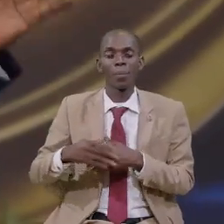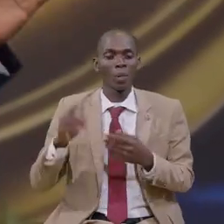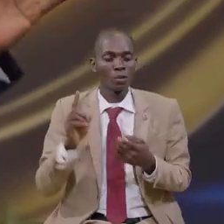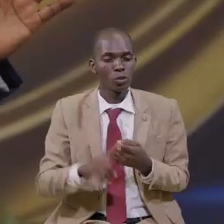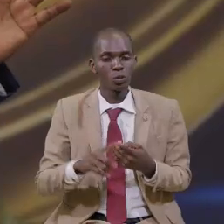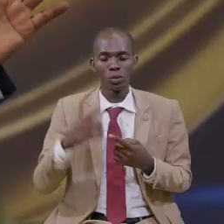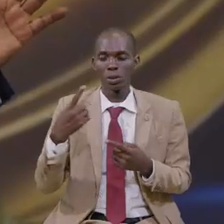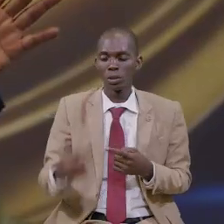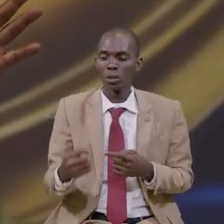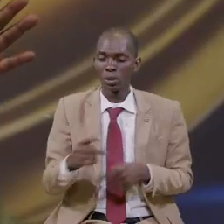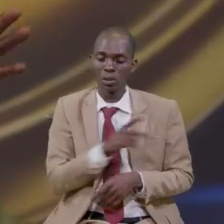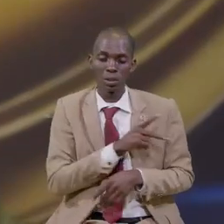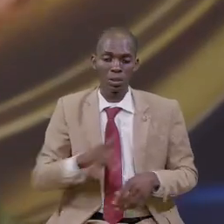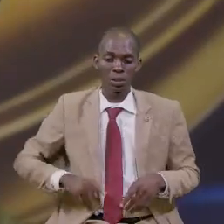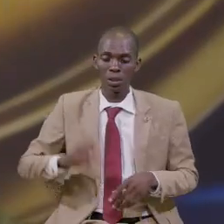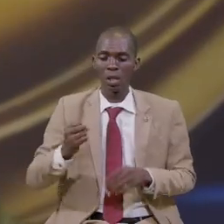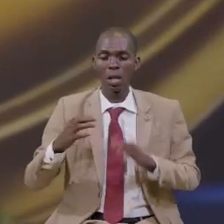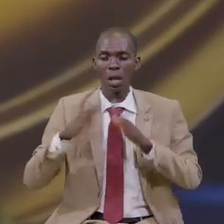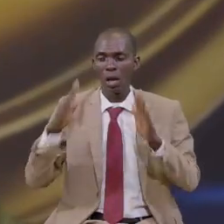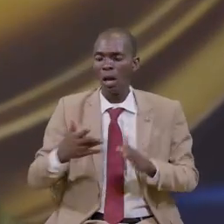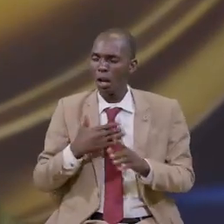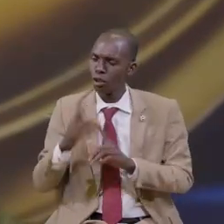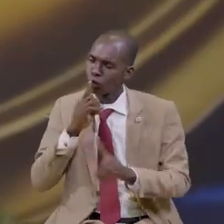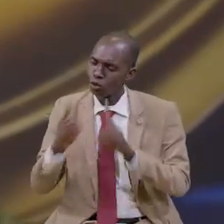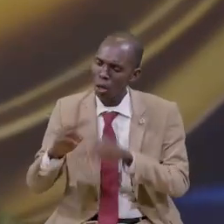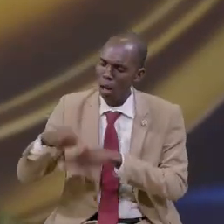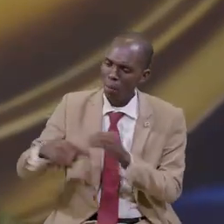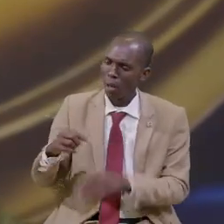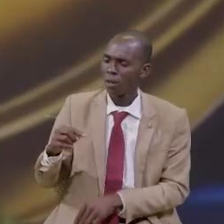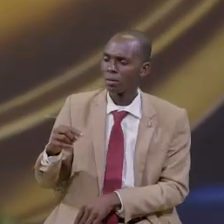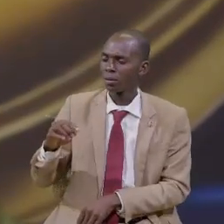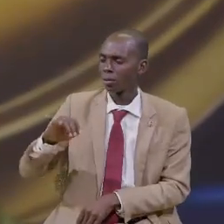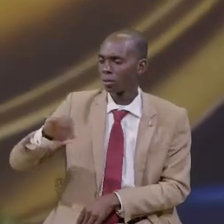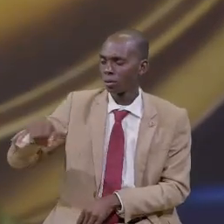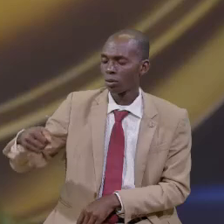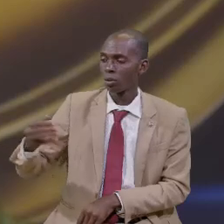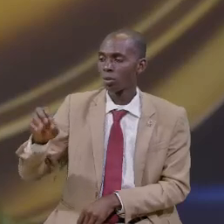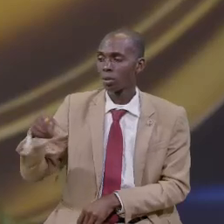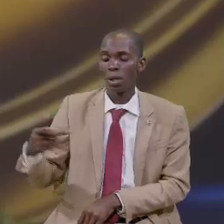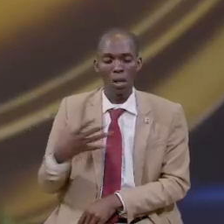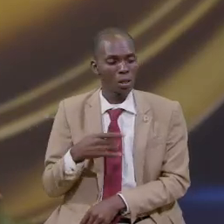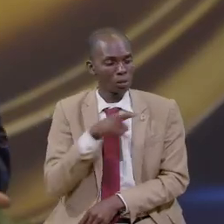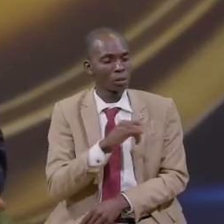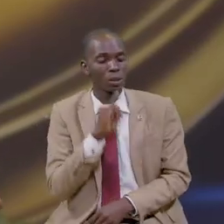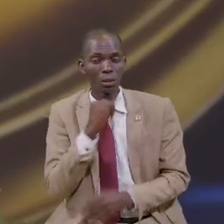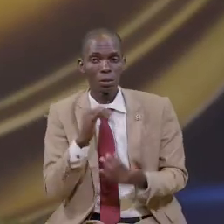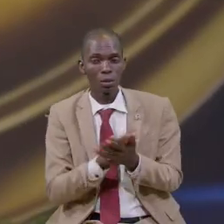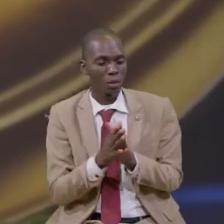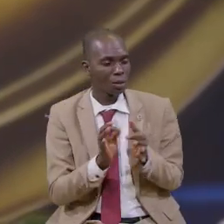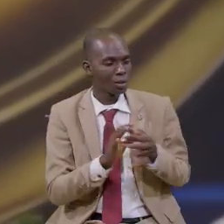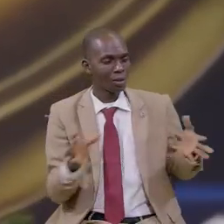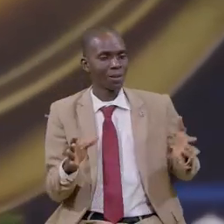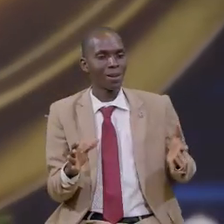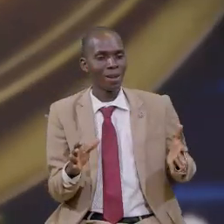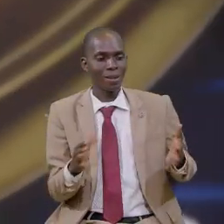he spoke about Joseph? "Joseph, you're released." "Thank you very much. Where do I go from here?"